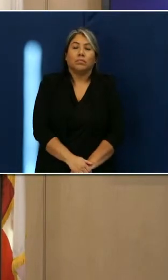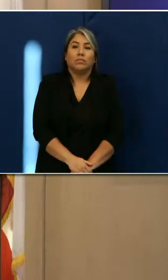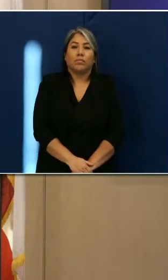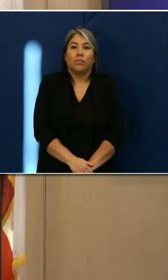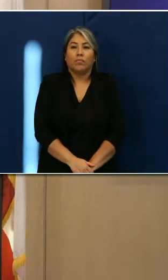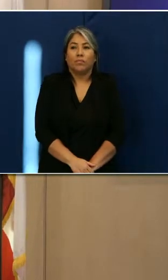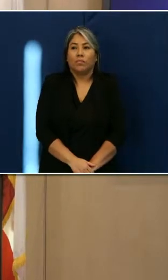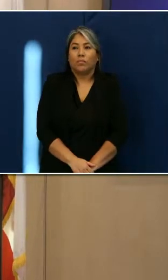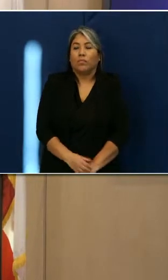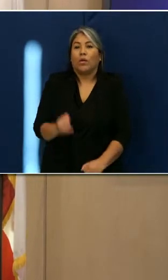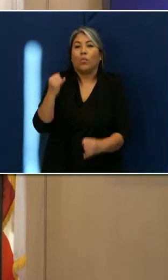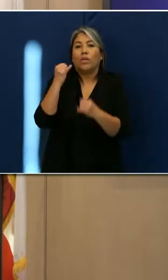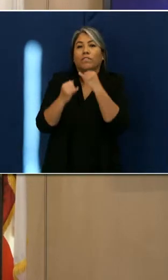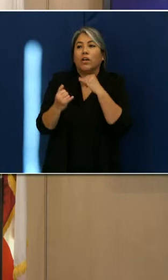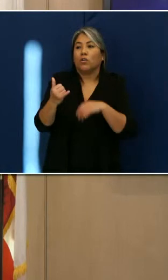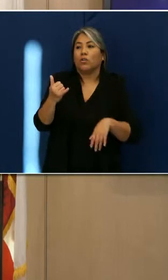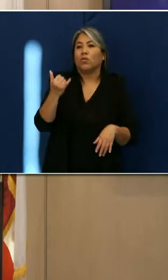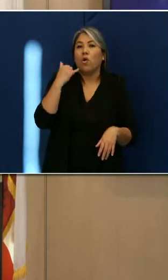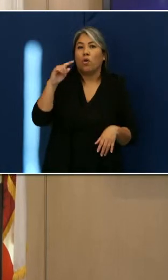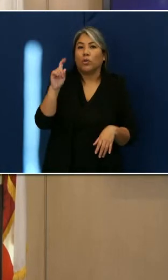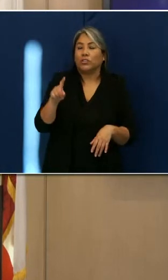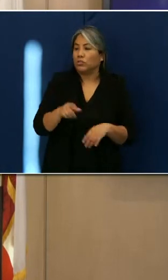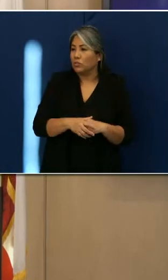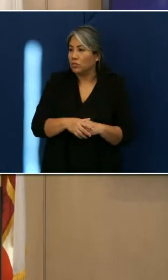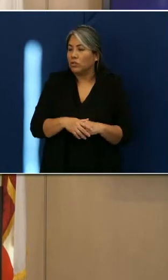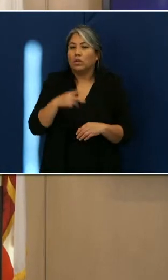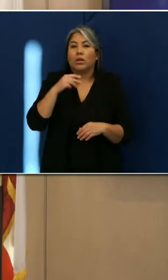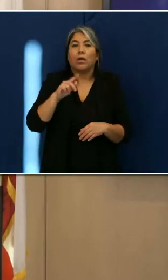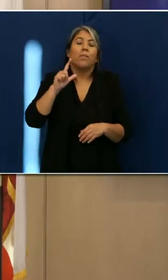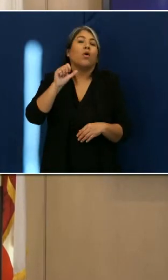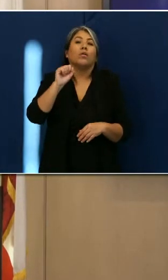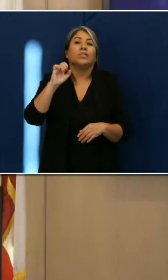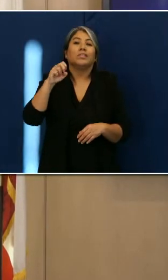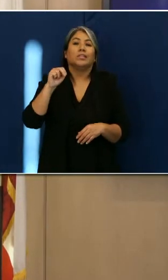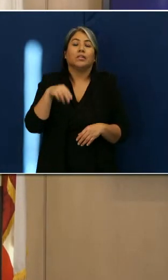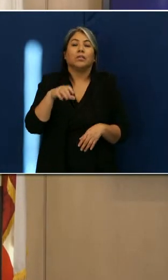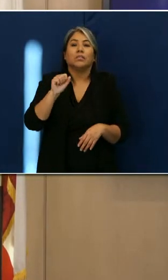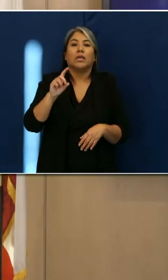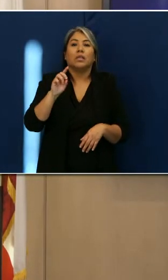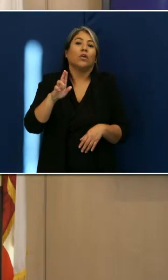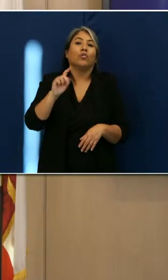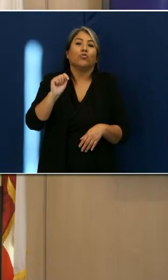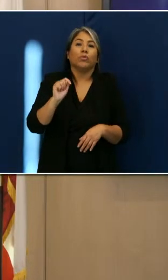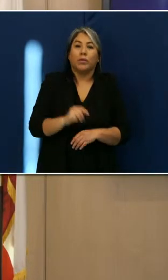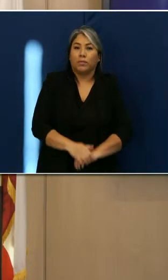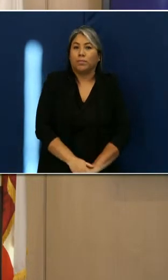Okay, we have one final call-in question. Paul Sisson, San Diego Union Tribune.